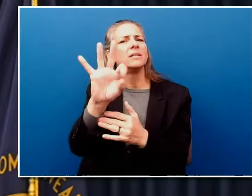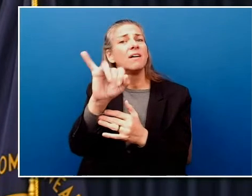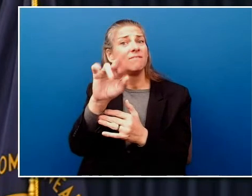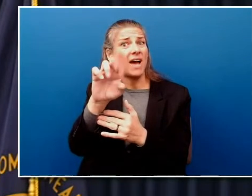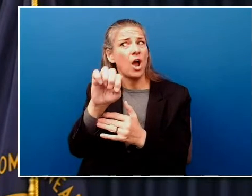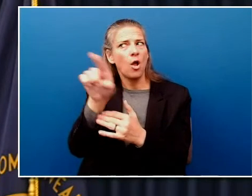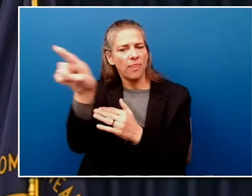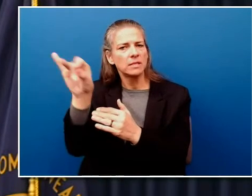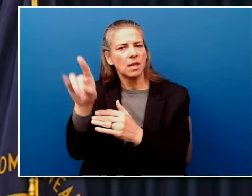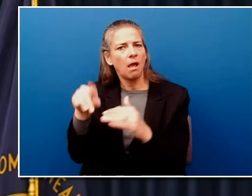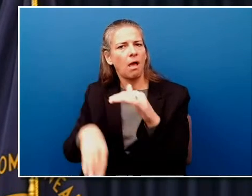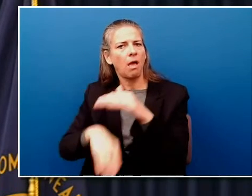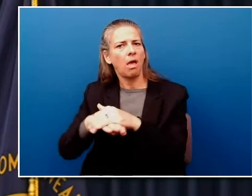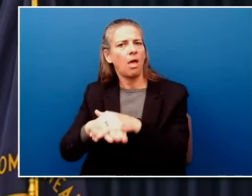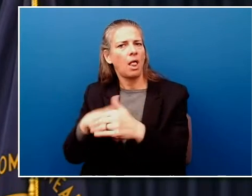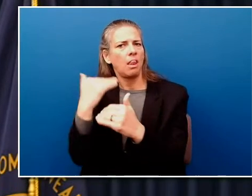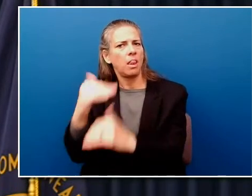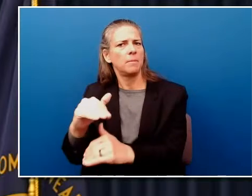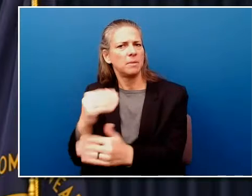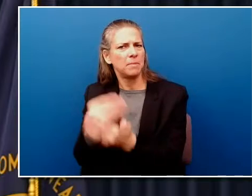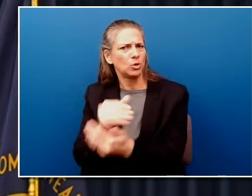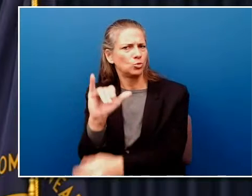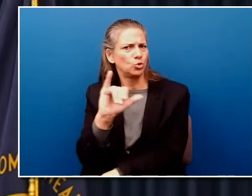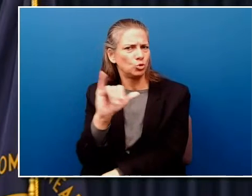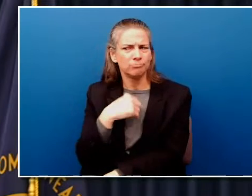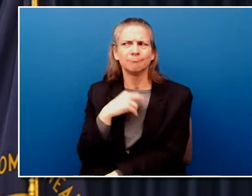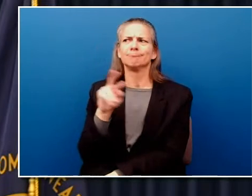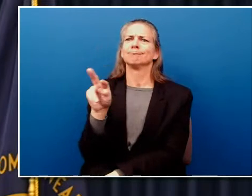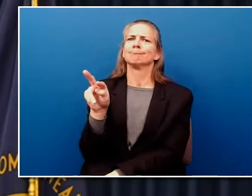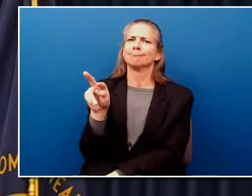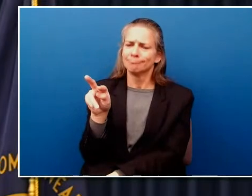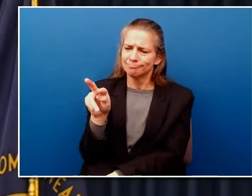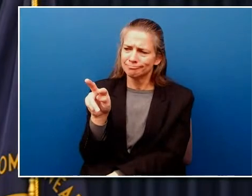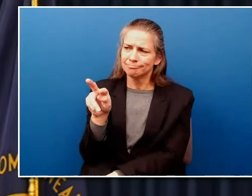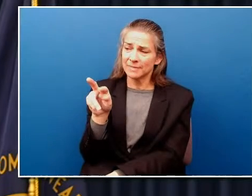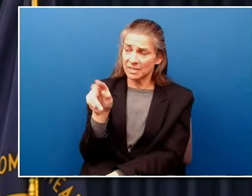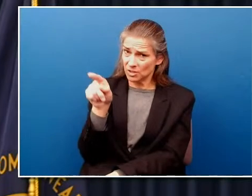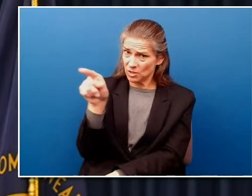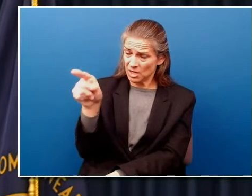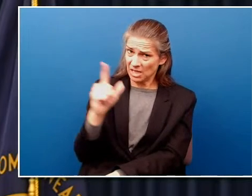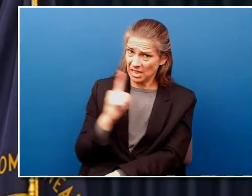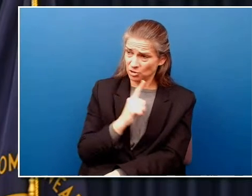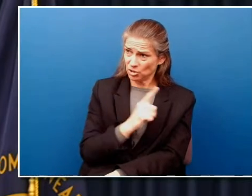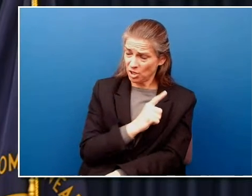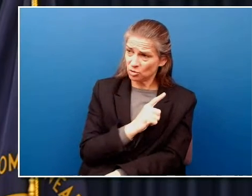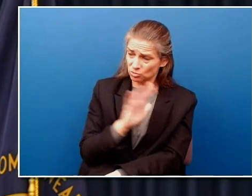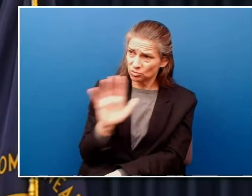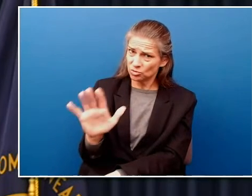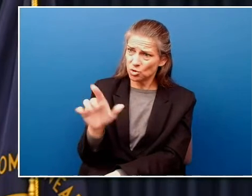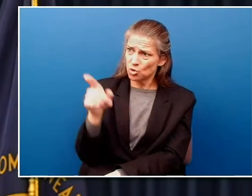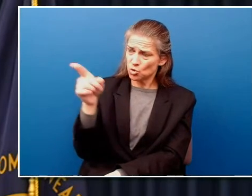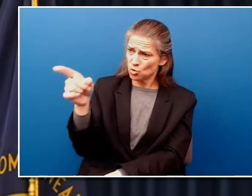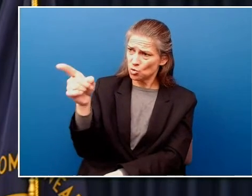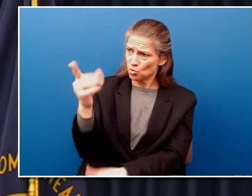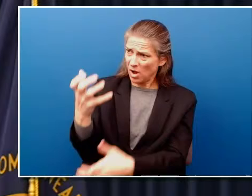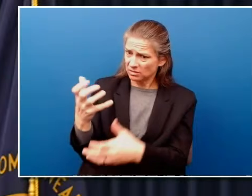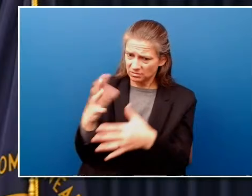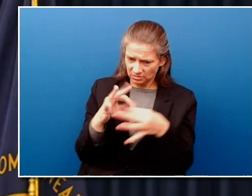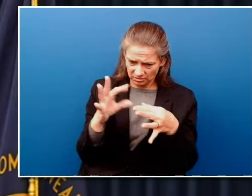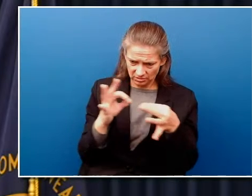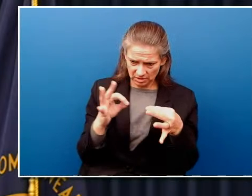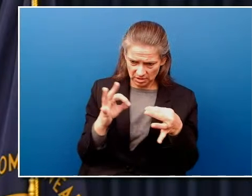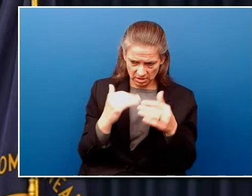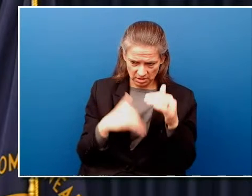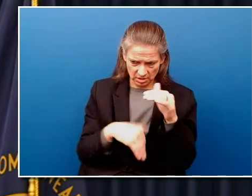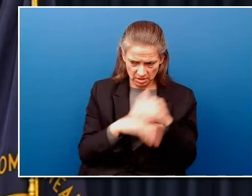the legislature wants to be a part of responding to a natural disaster, first, that's challenging. There's so many of them, and you've got to respond